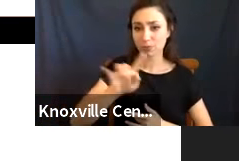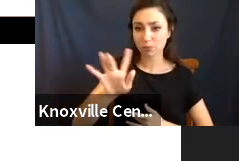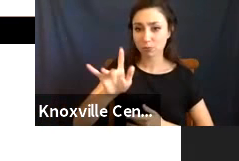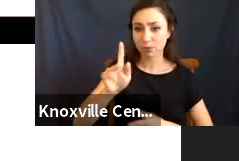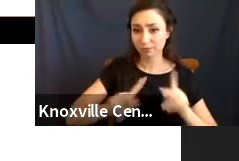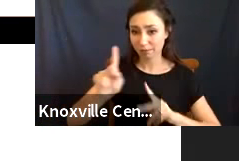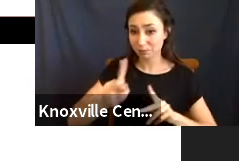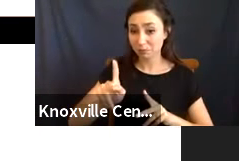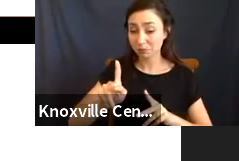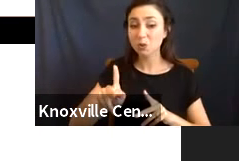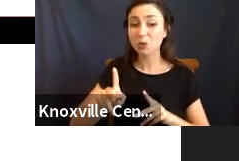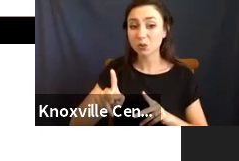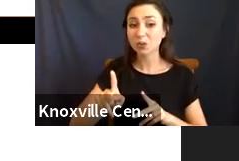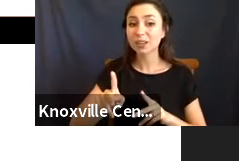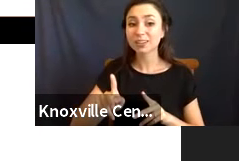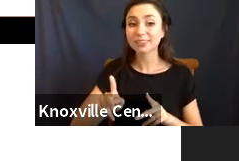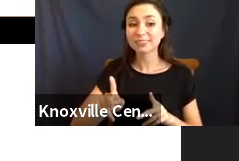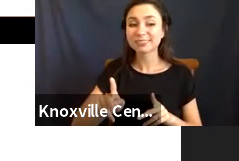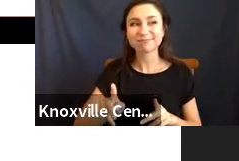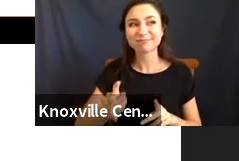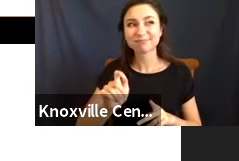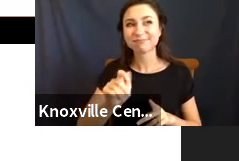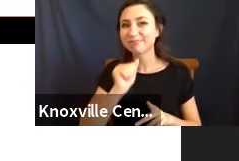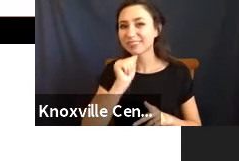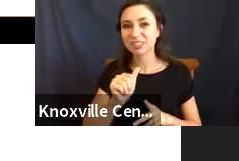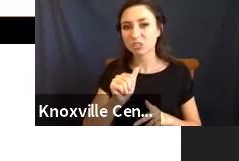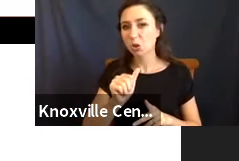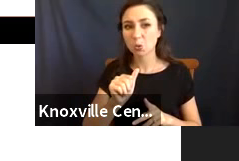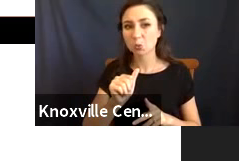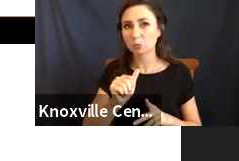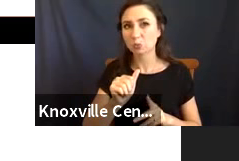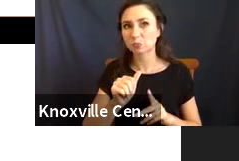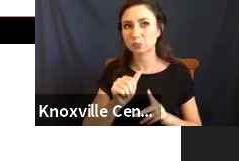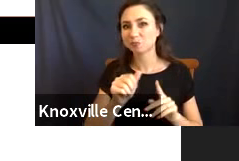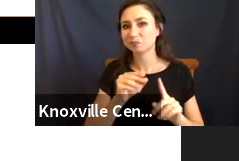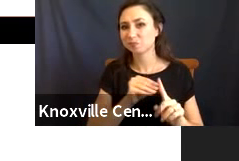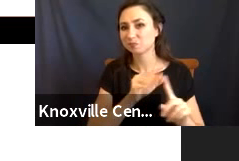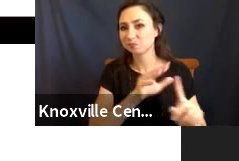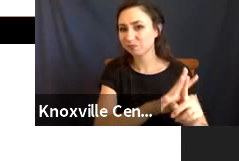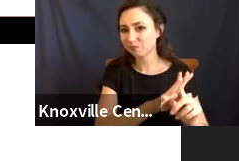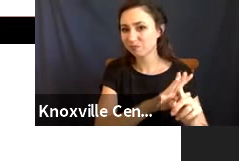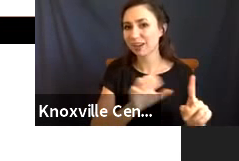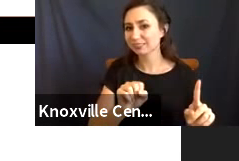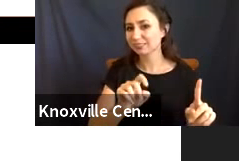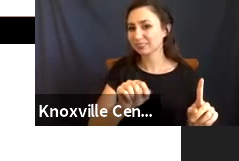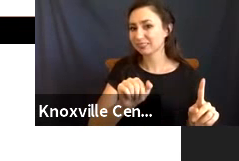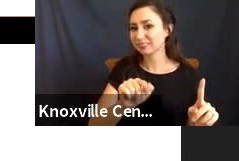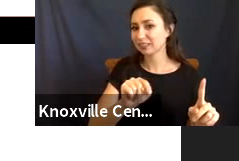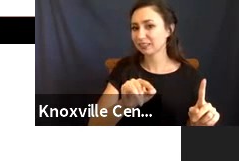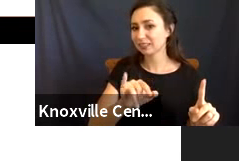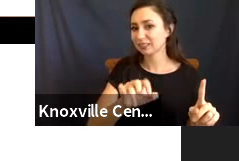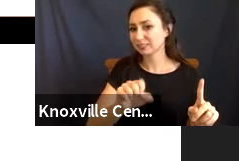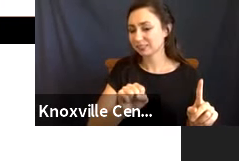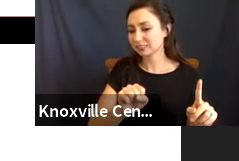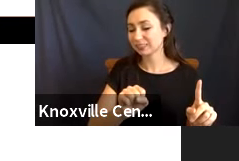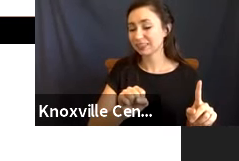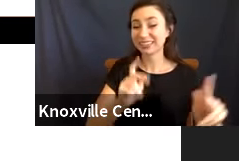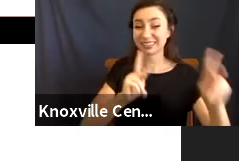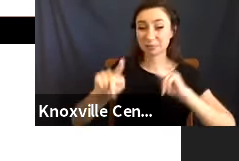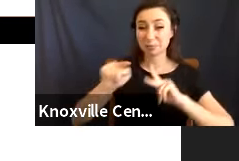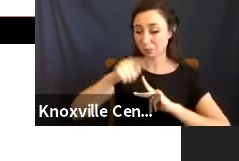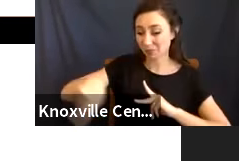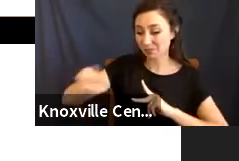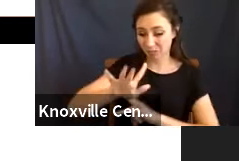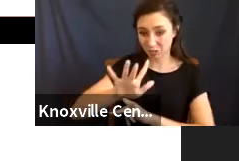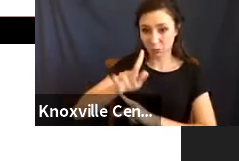really they don't necessarily affect your stats in a material way. It's the people that they subsequently